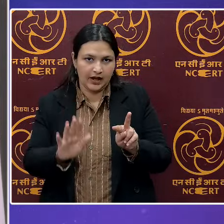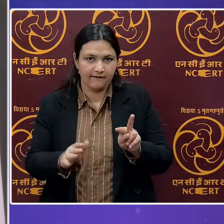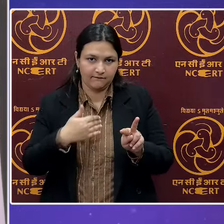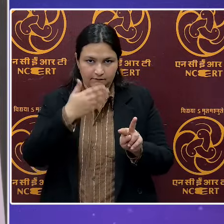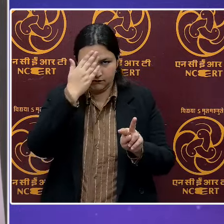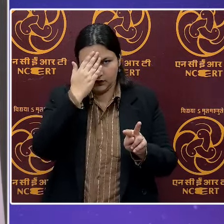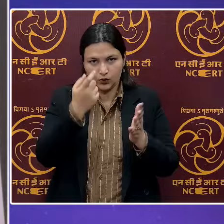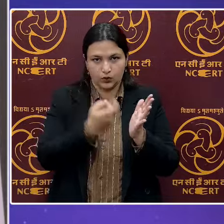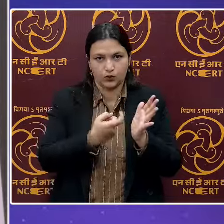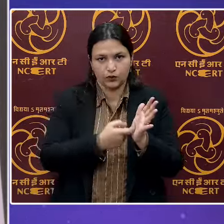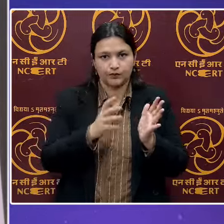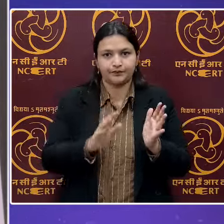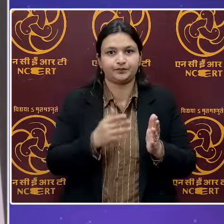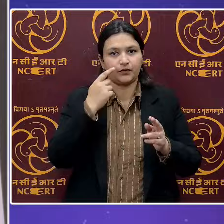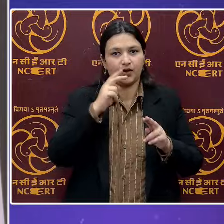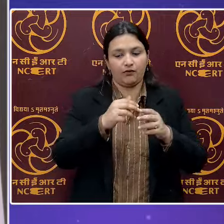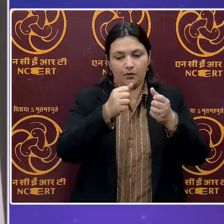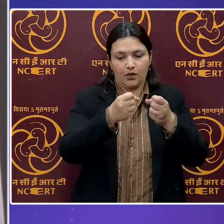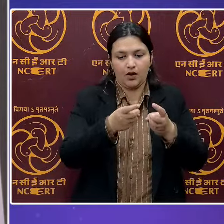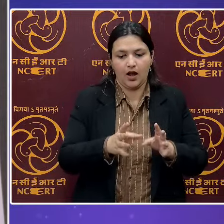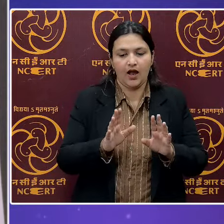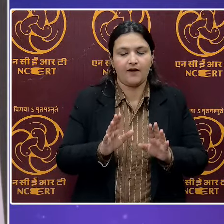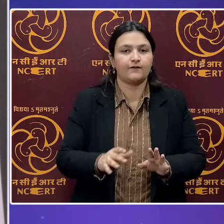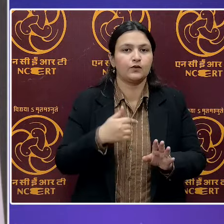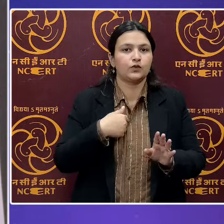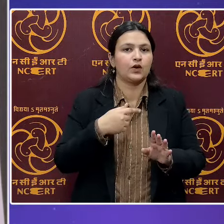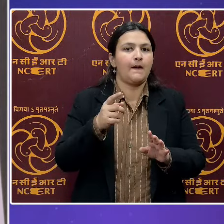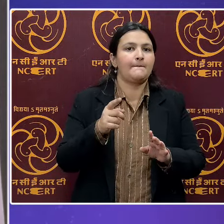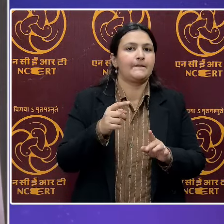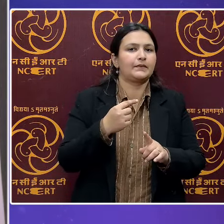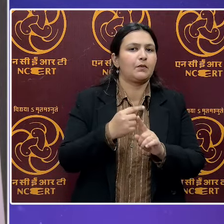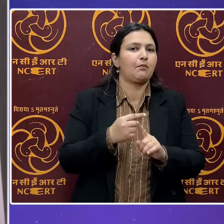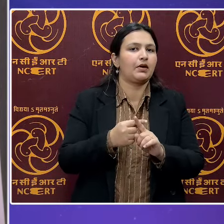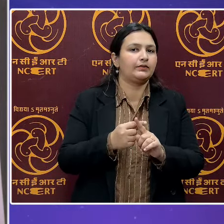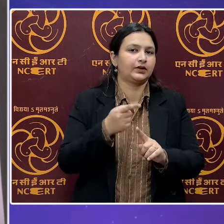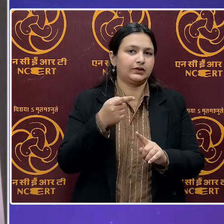out, you multiply this by omega. You differentiate omega t,